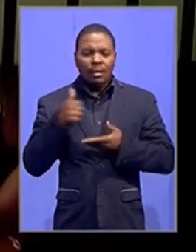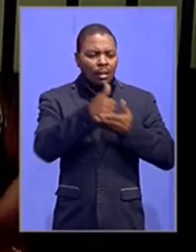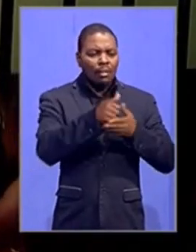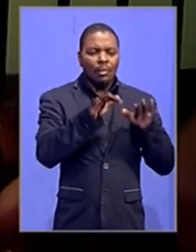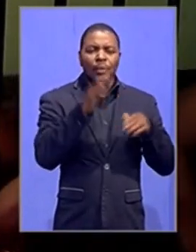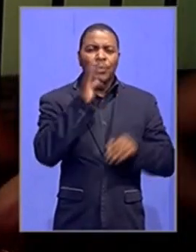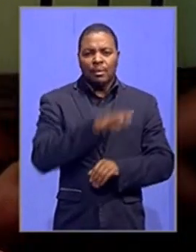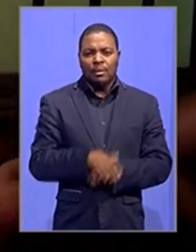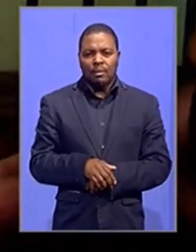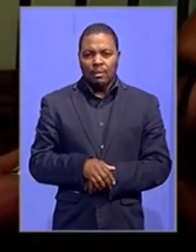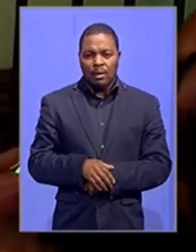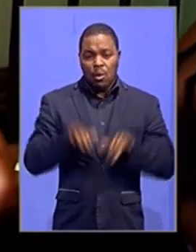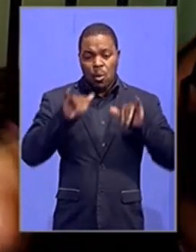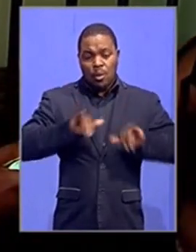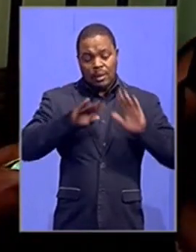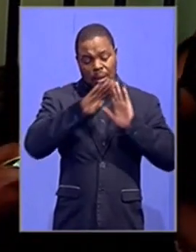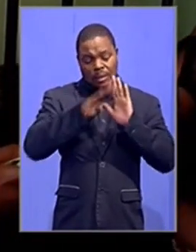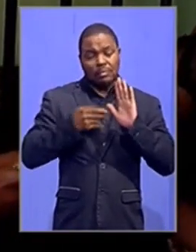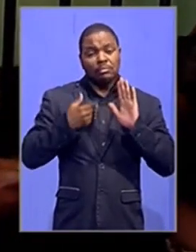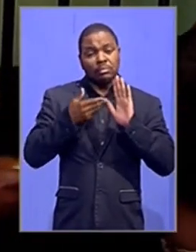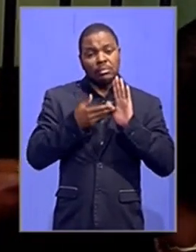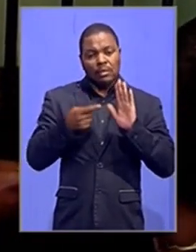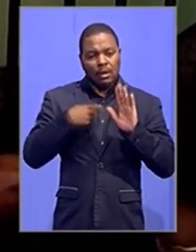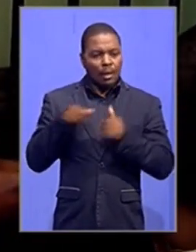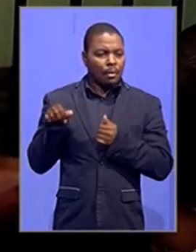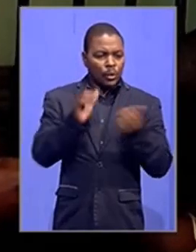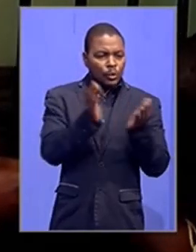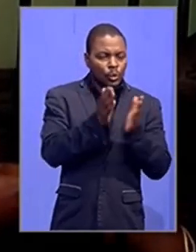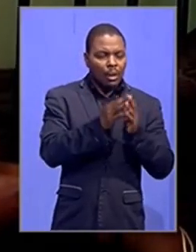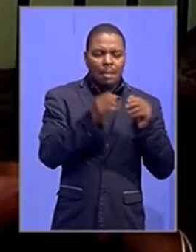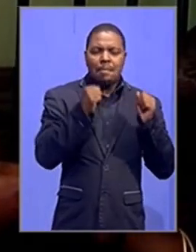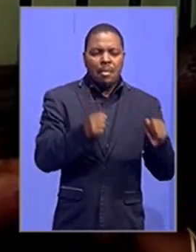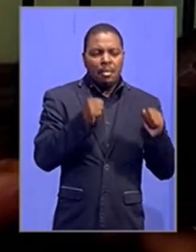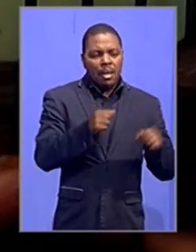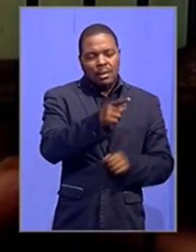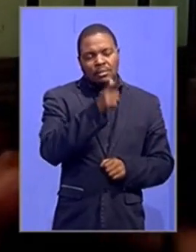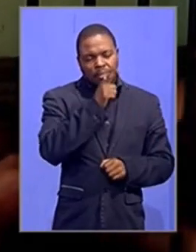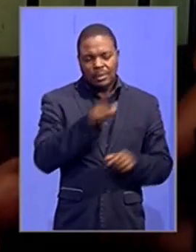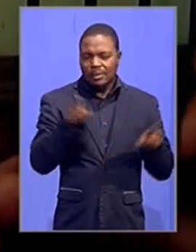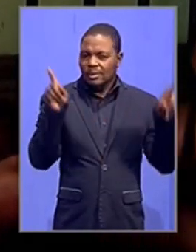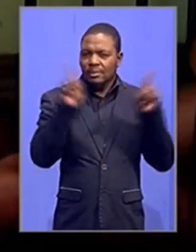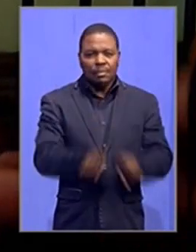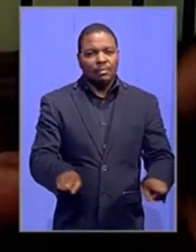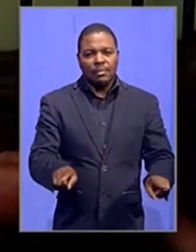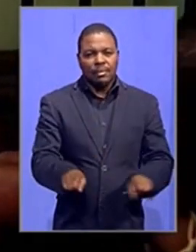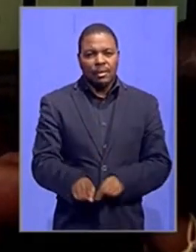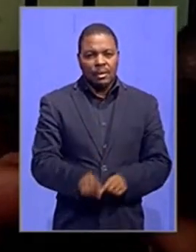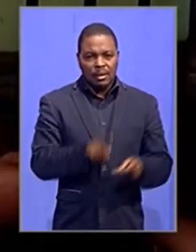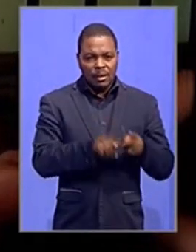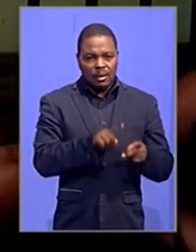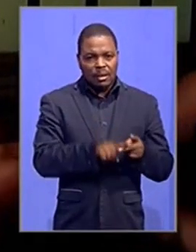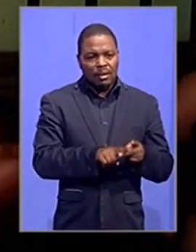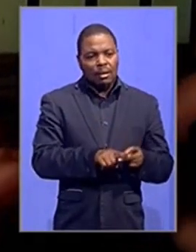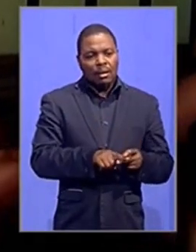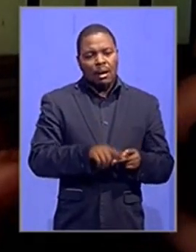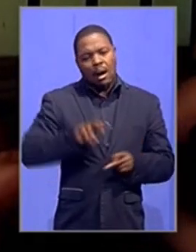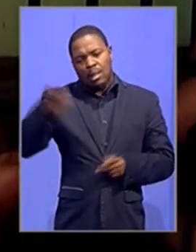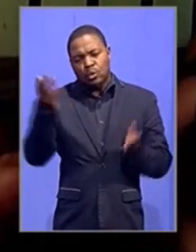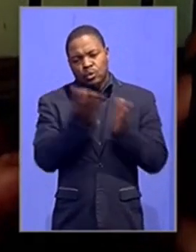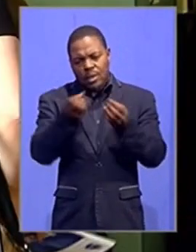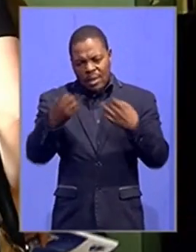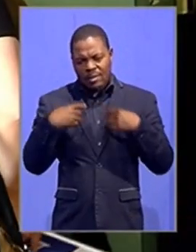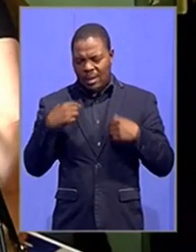having a waiting list, and then when I go back to the school, they still give me the same reason. And then they want to submit my daughter to another school, which I